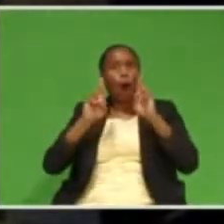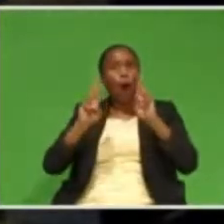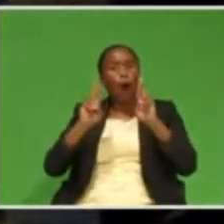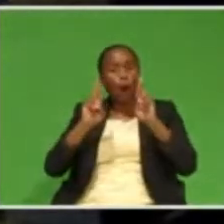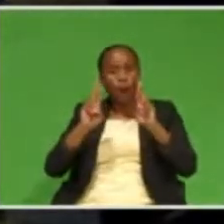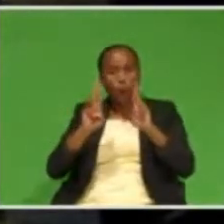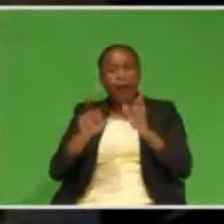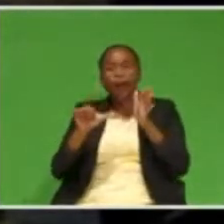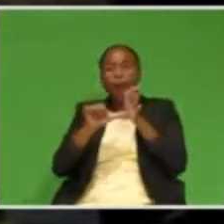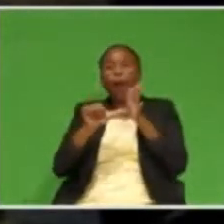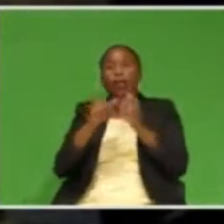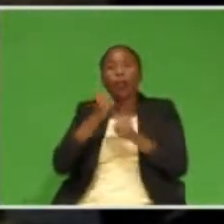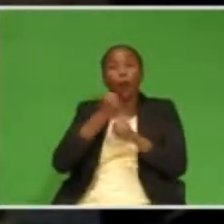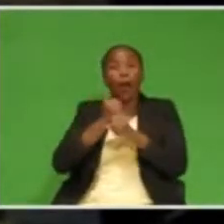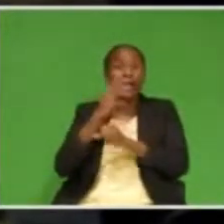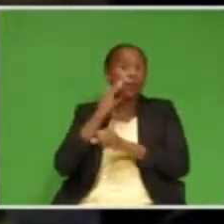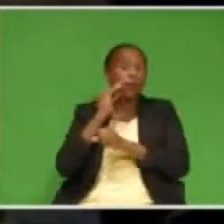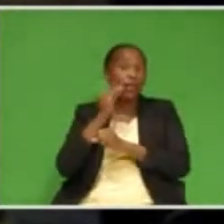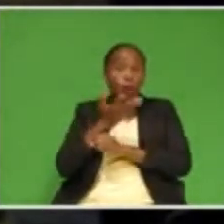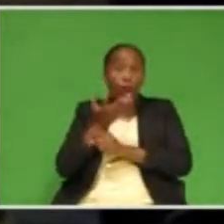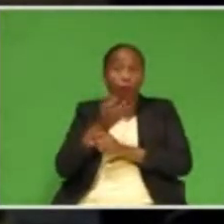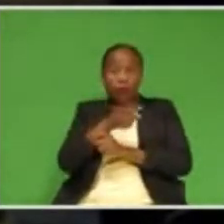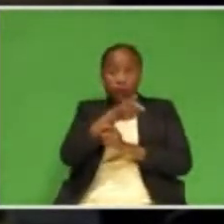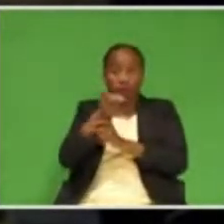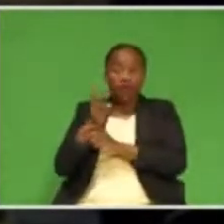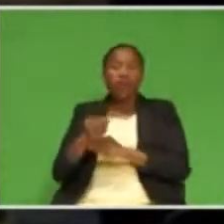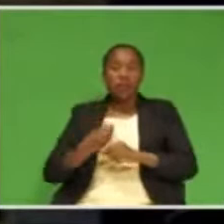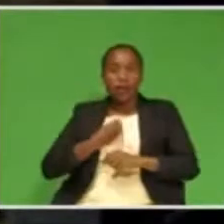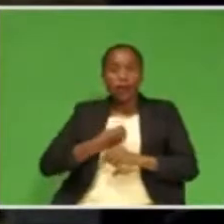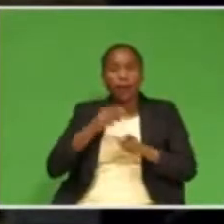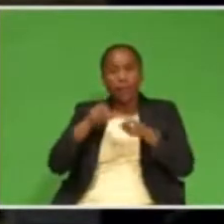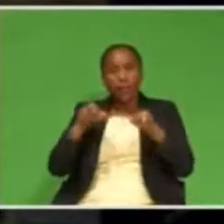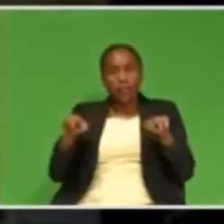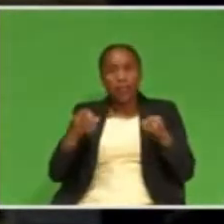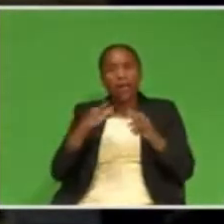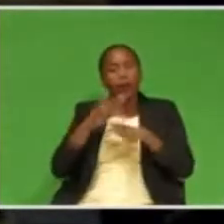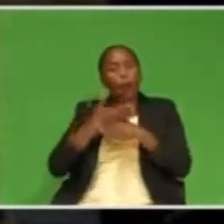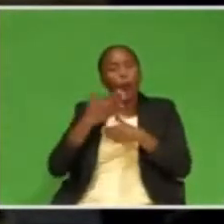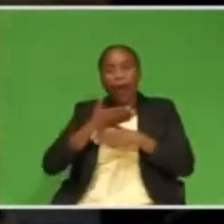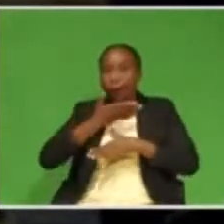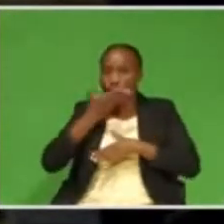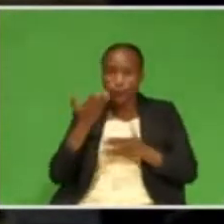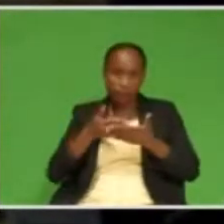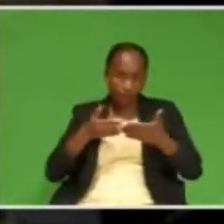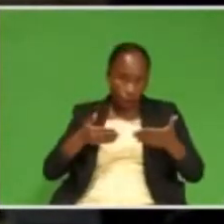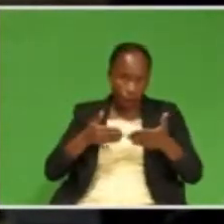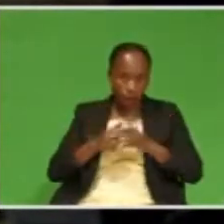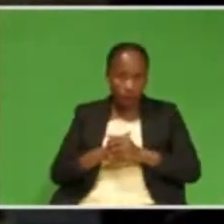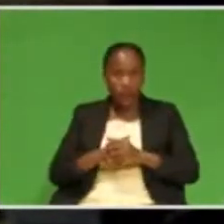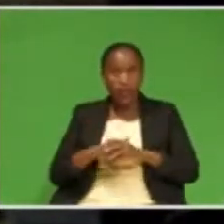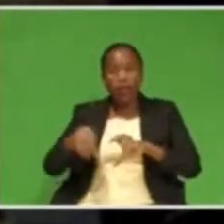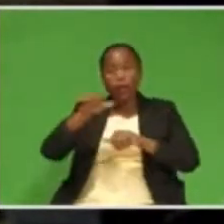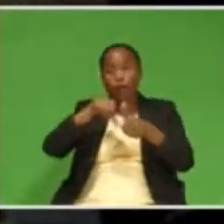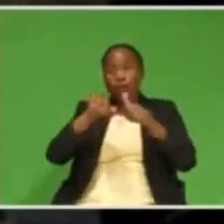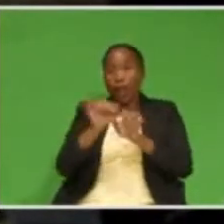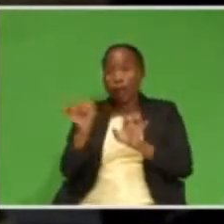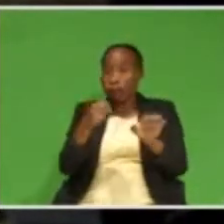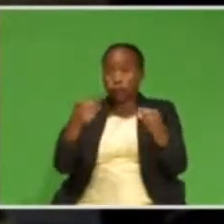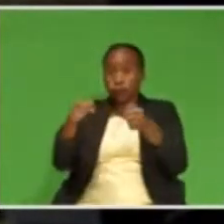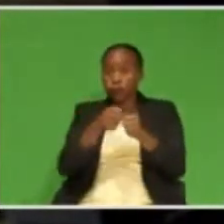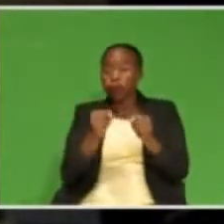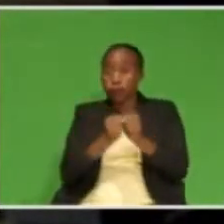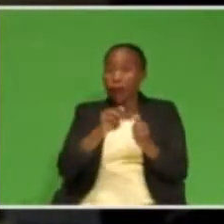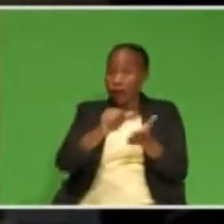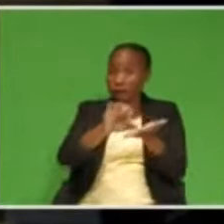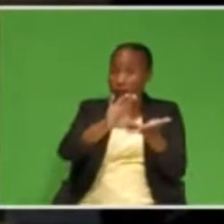work experience to young people who were unemployed. The Social Employment Fund